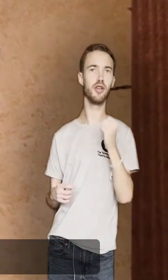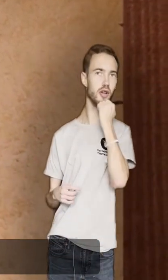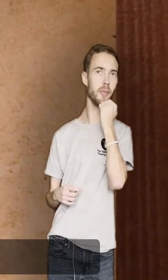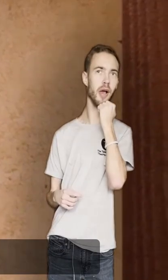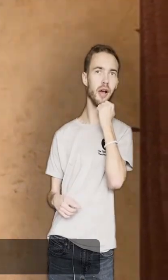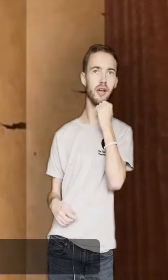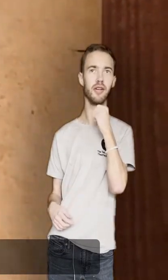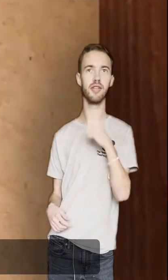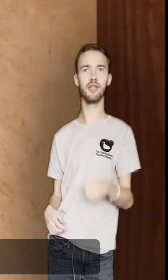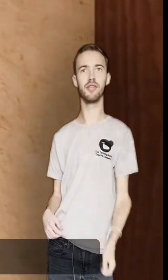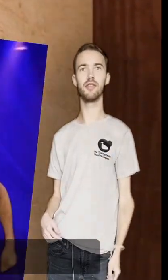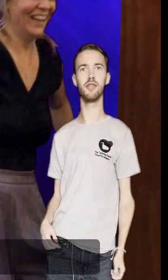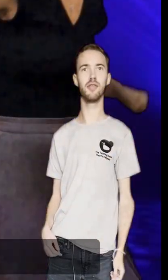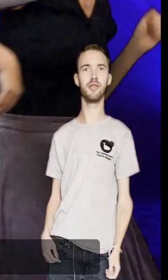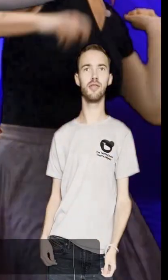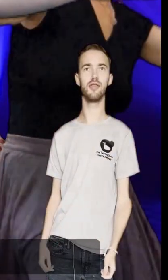a number?